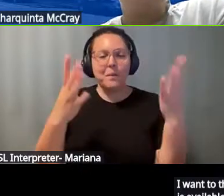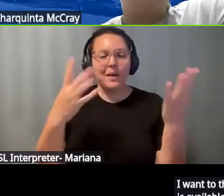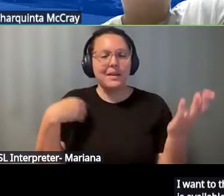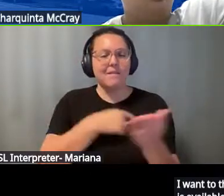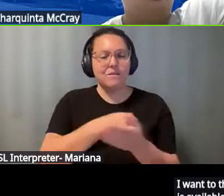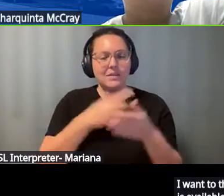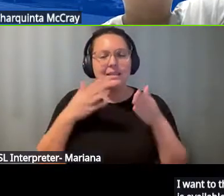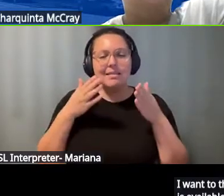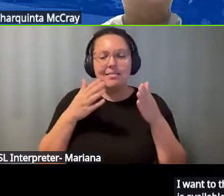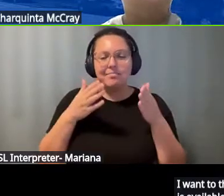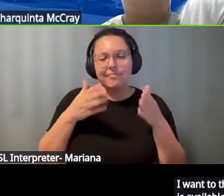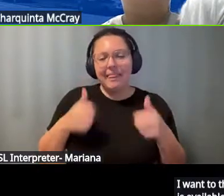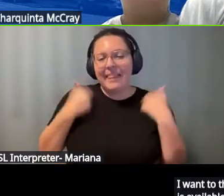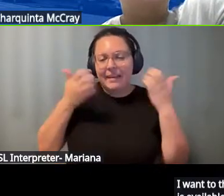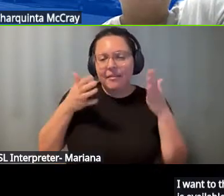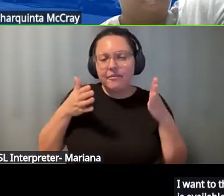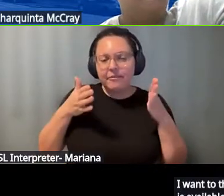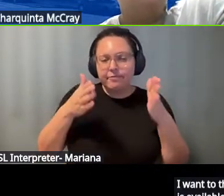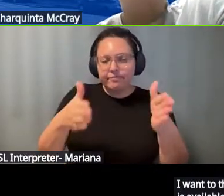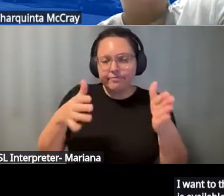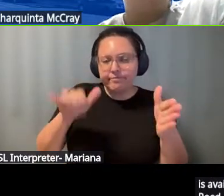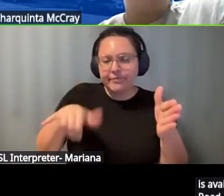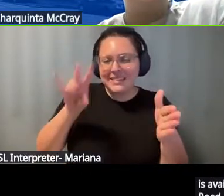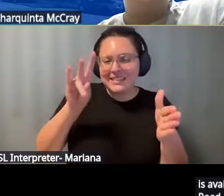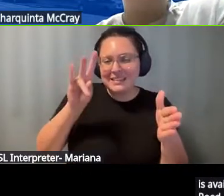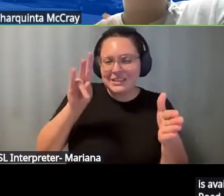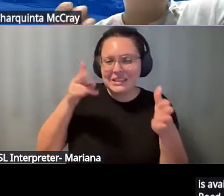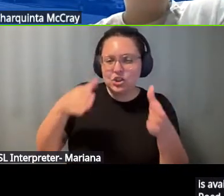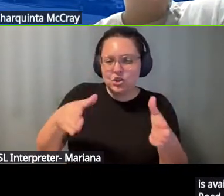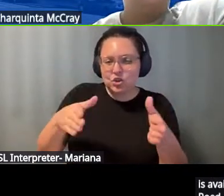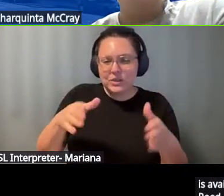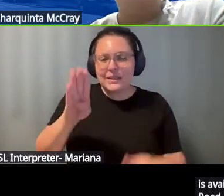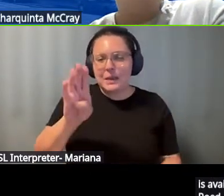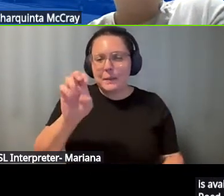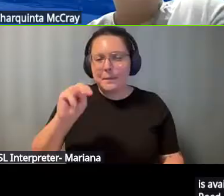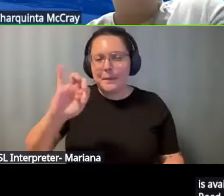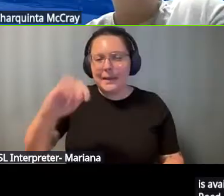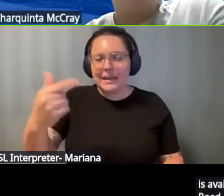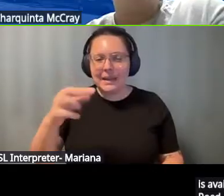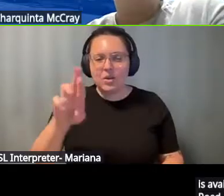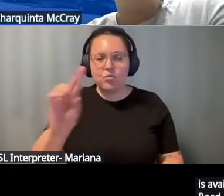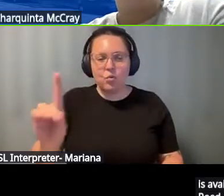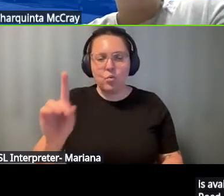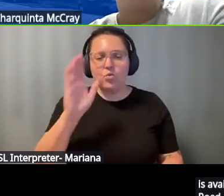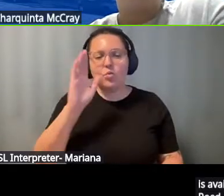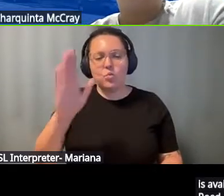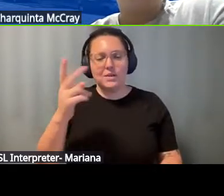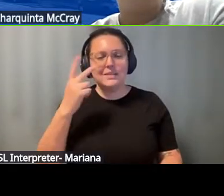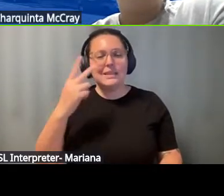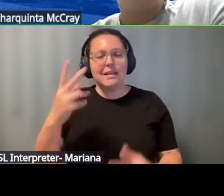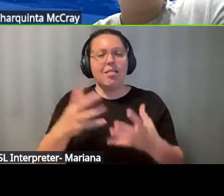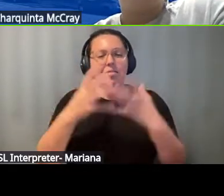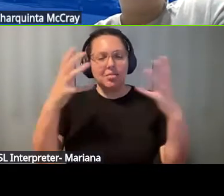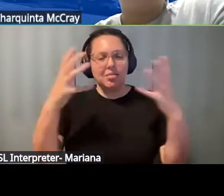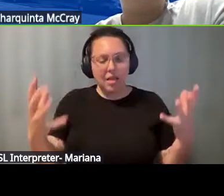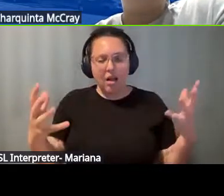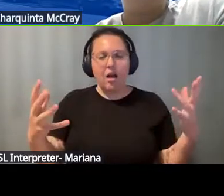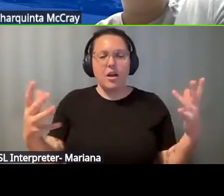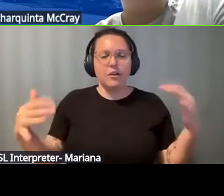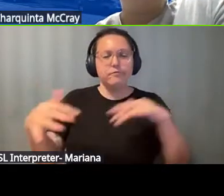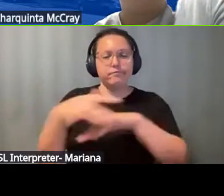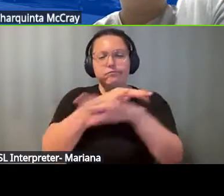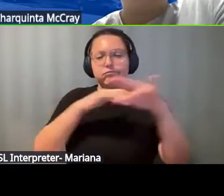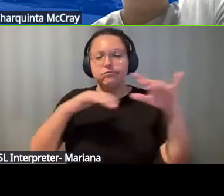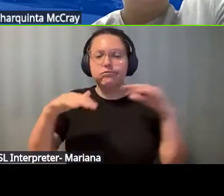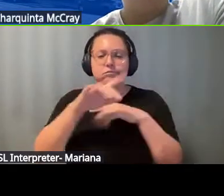17th Street, Benning Road. We're going to see an influx when the stadium comes about. So I just want people to know